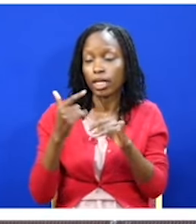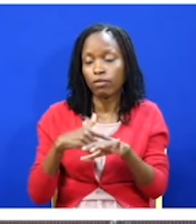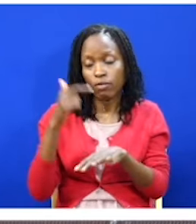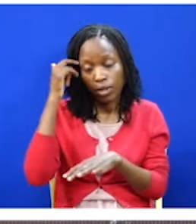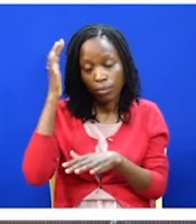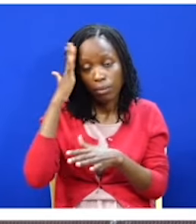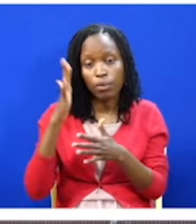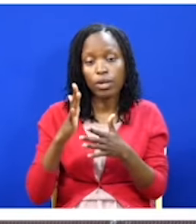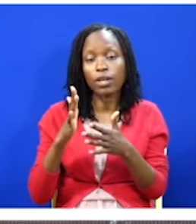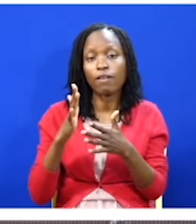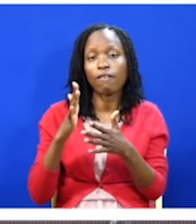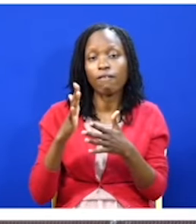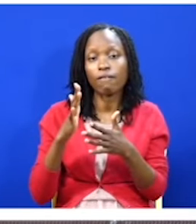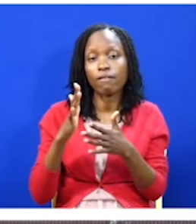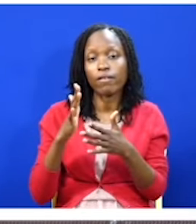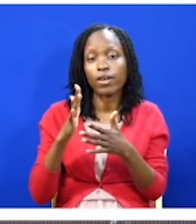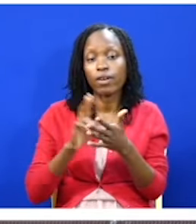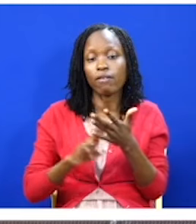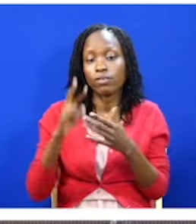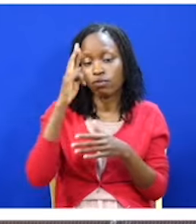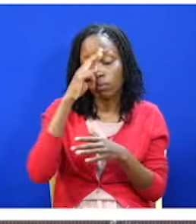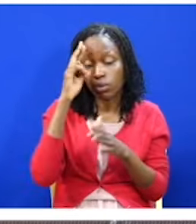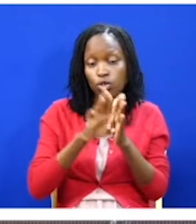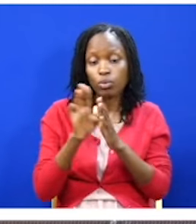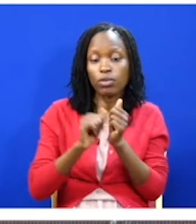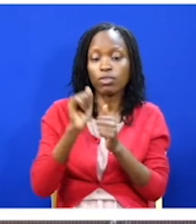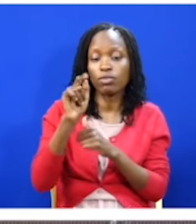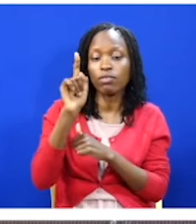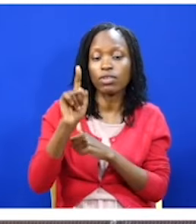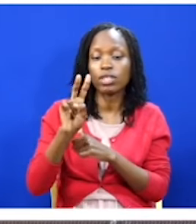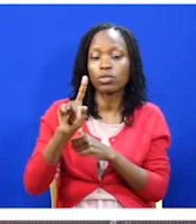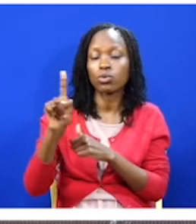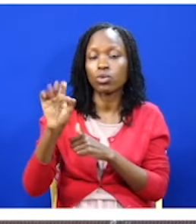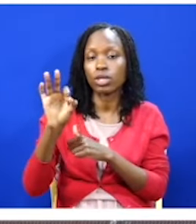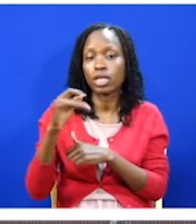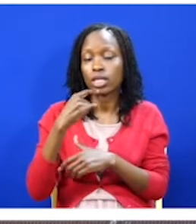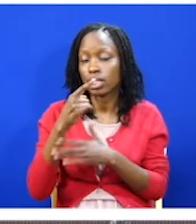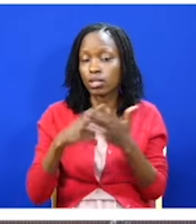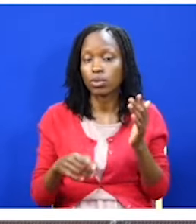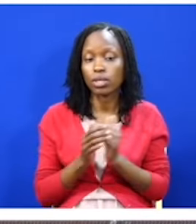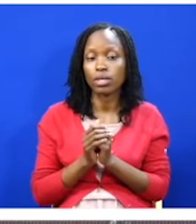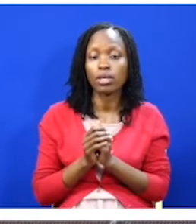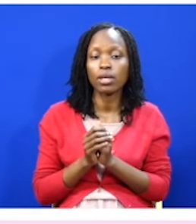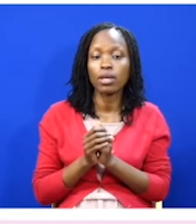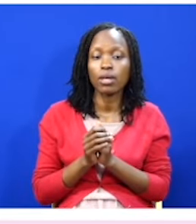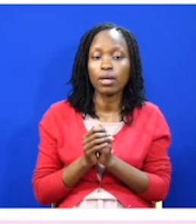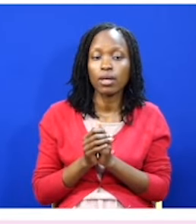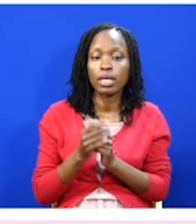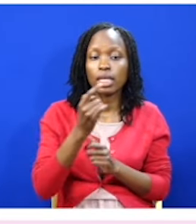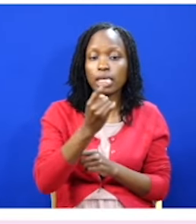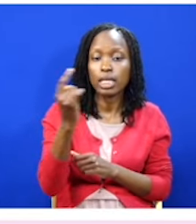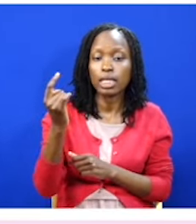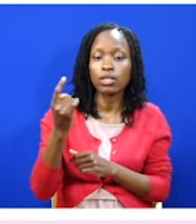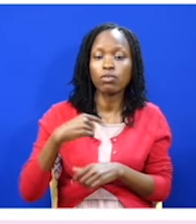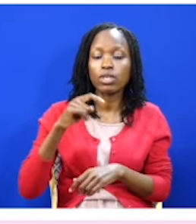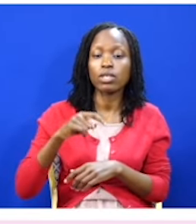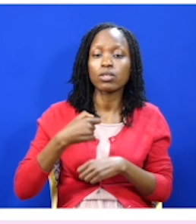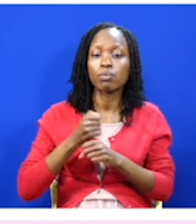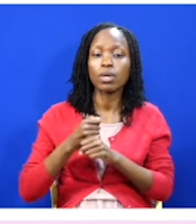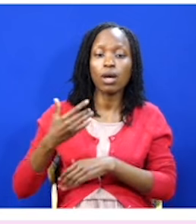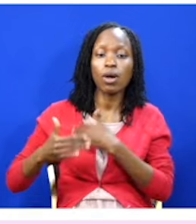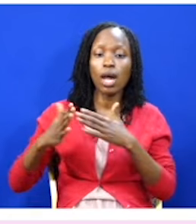today. It comes from Romans chapter 15, verses 2 and 3, and this is what it says. Each of us should please our